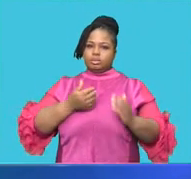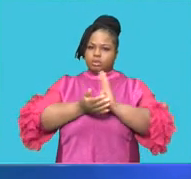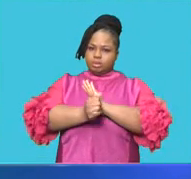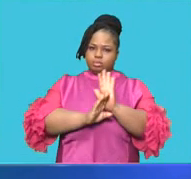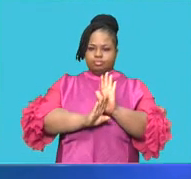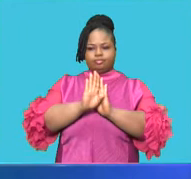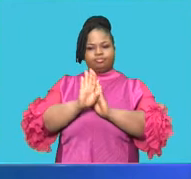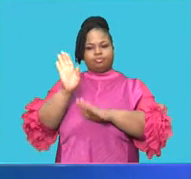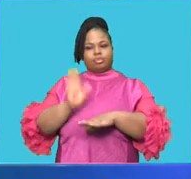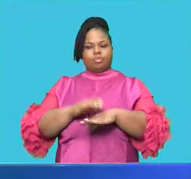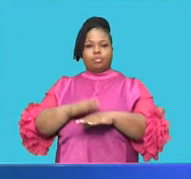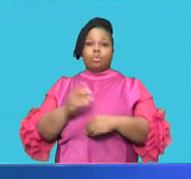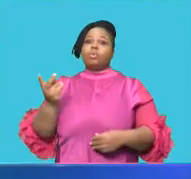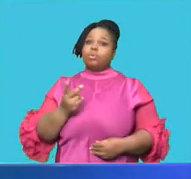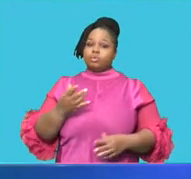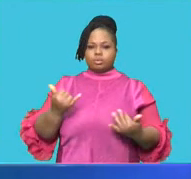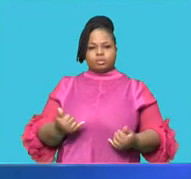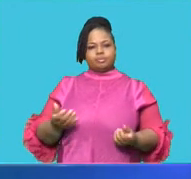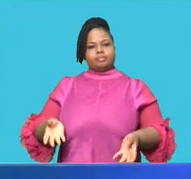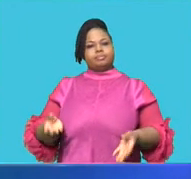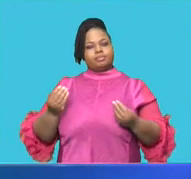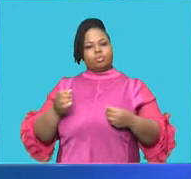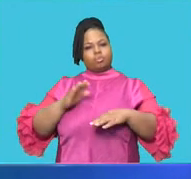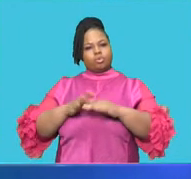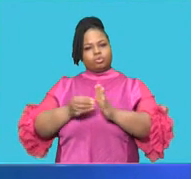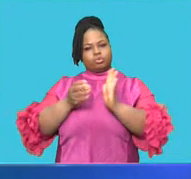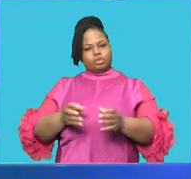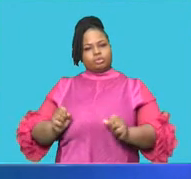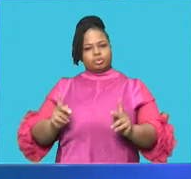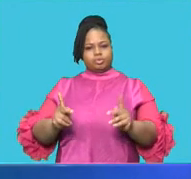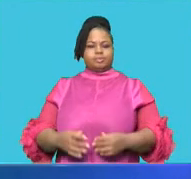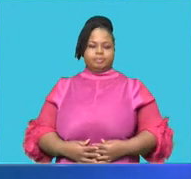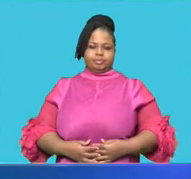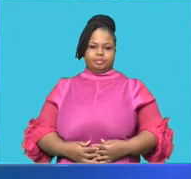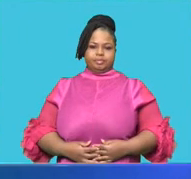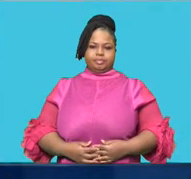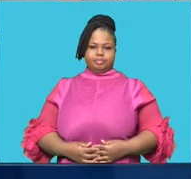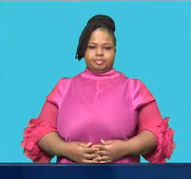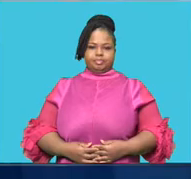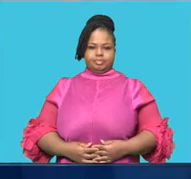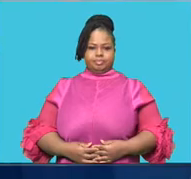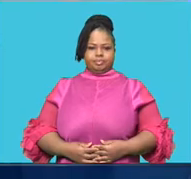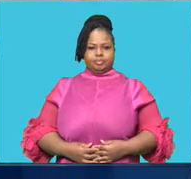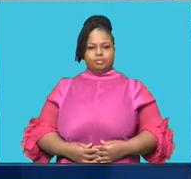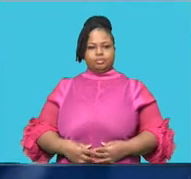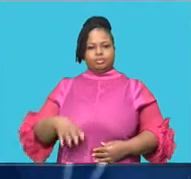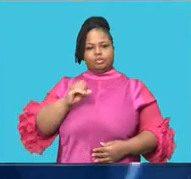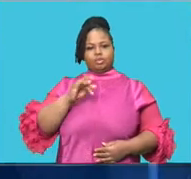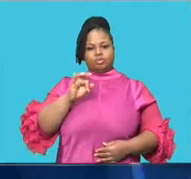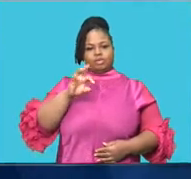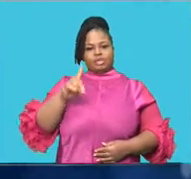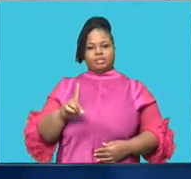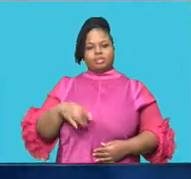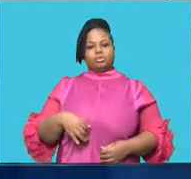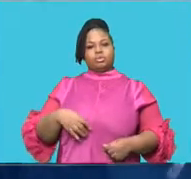kututugi iswe amakono upimbefuti yu vule labafundi yituba The UASRAND Commerce